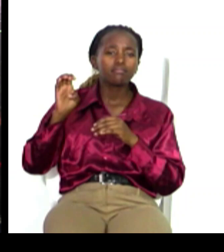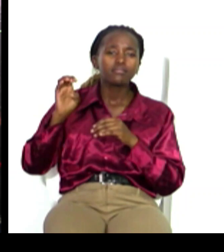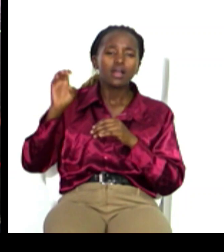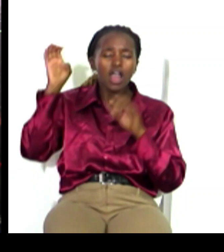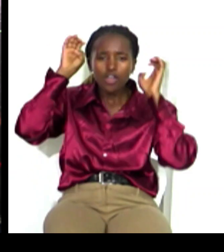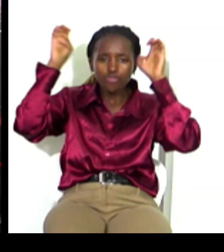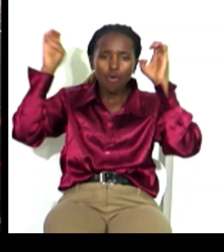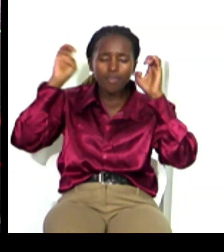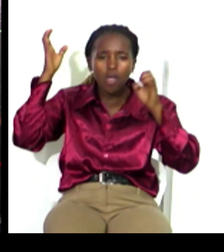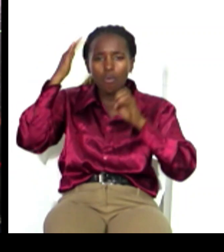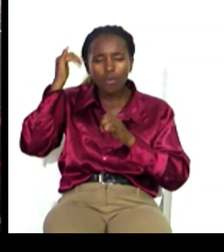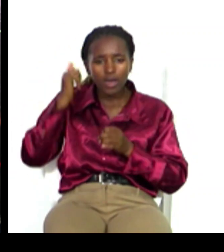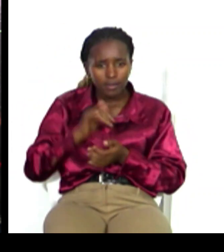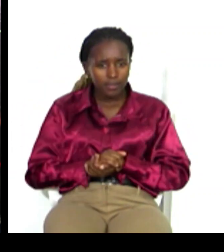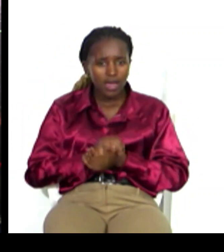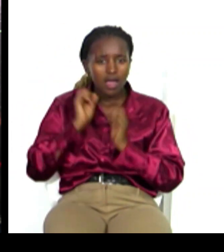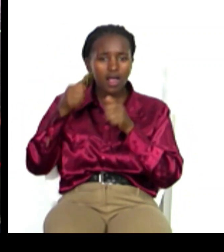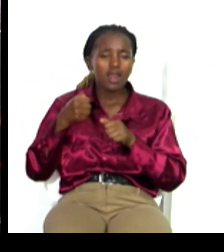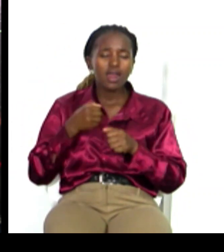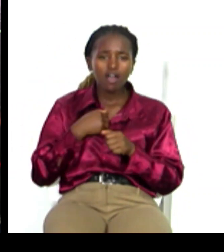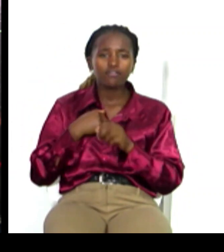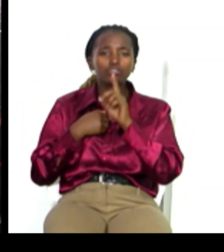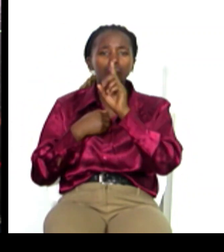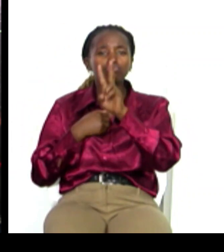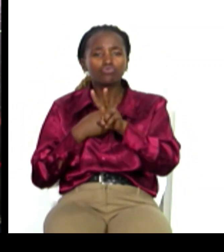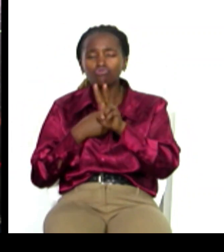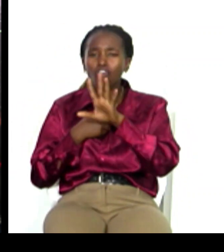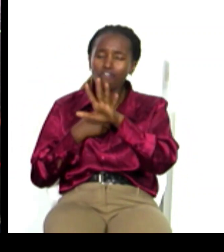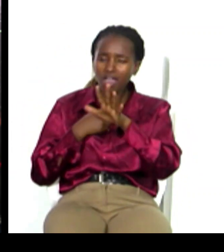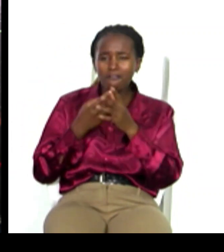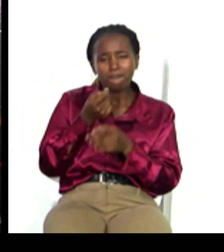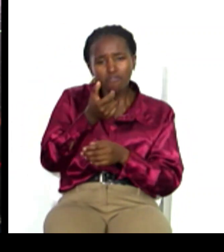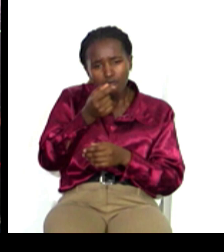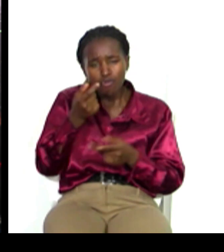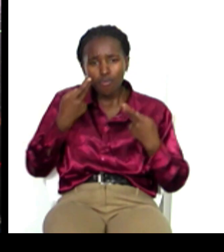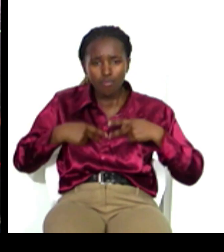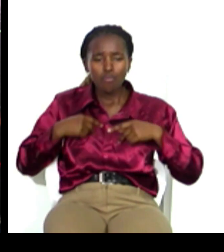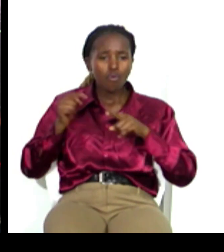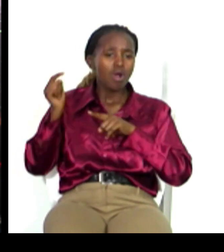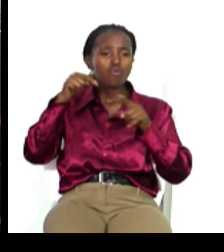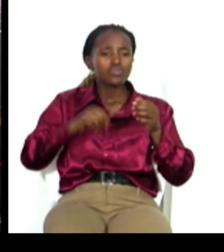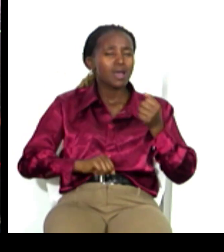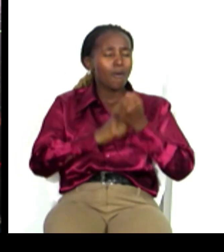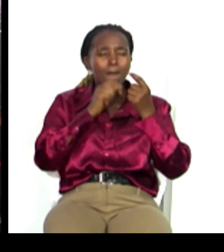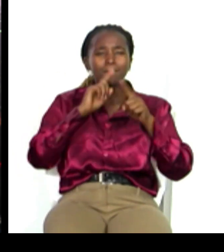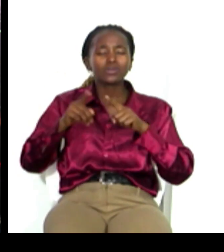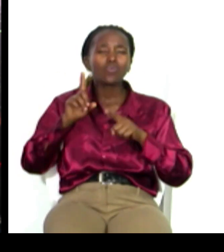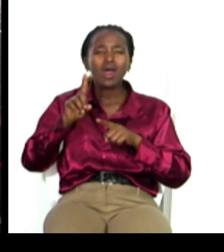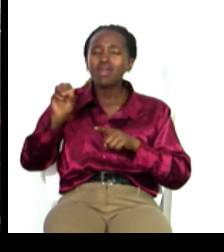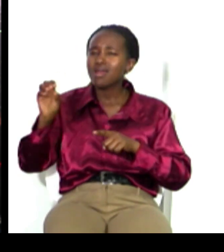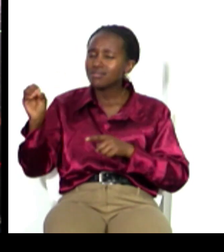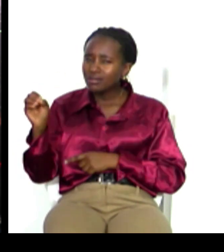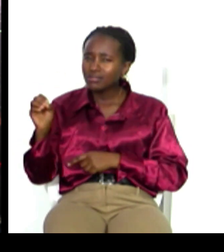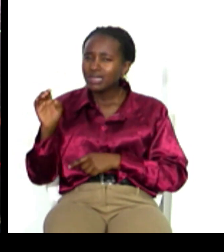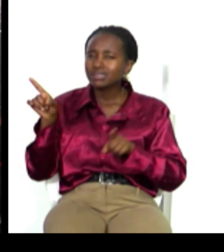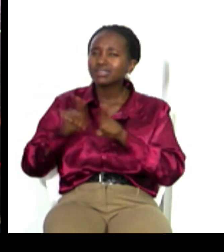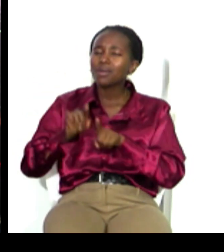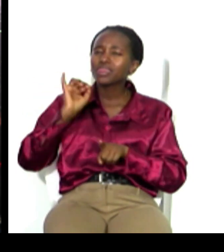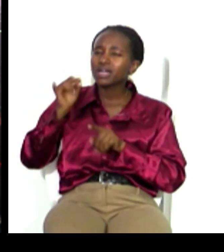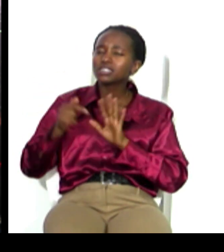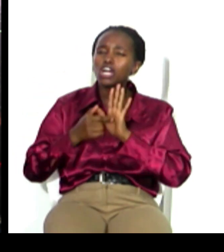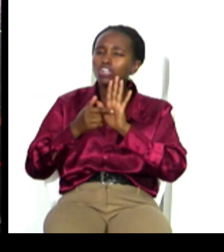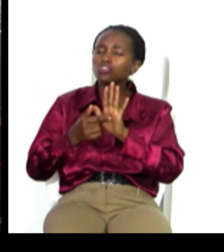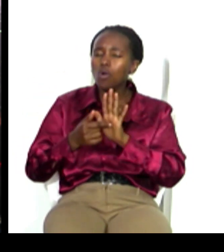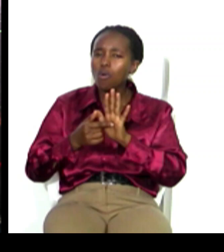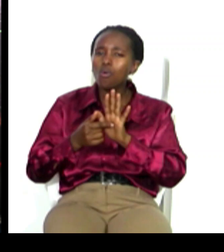hata ungechukua hata 500 MPs, what are they going to do there? And to know that it's a tribal politics is